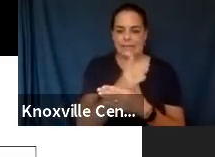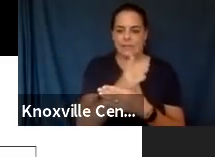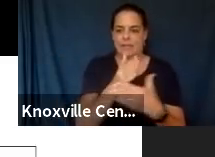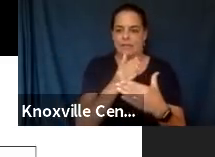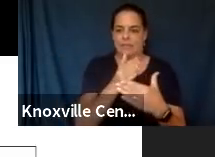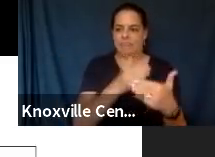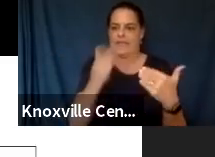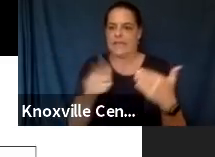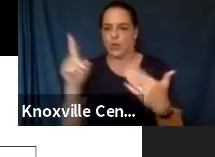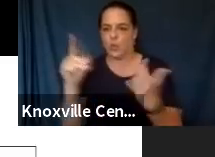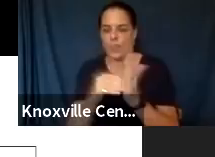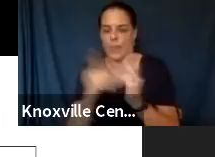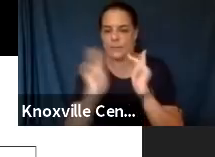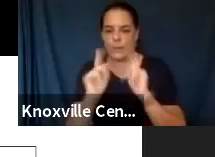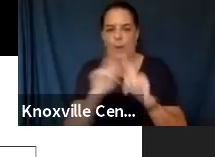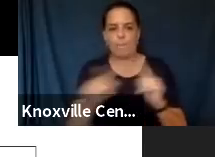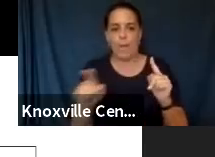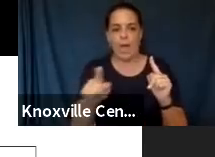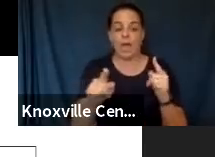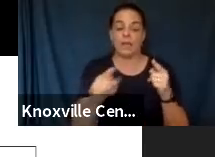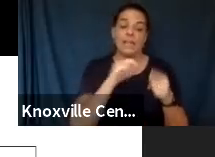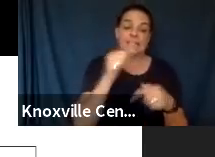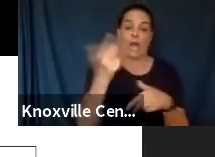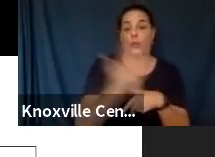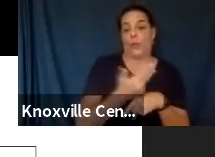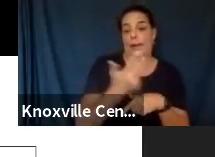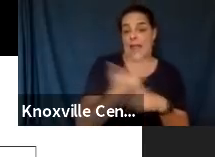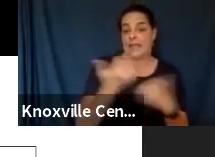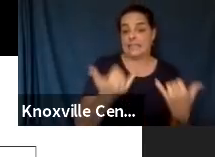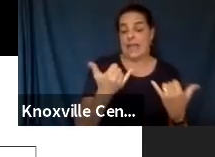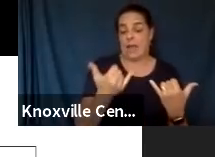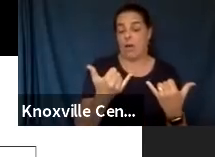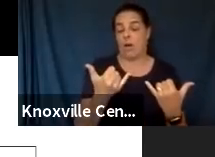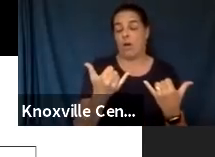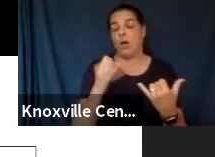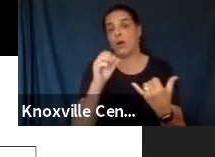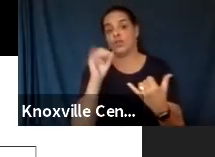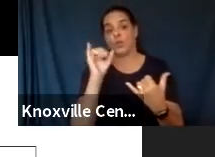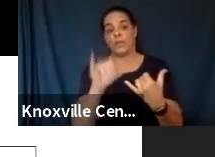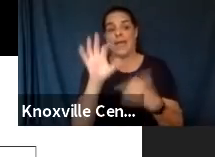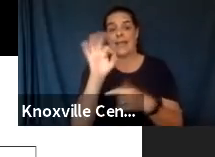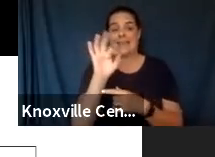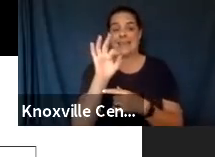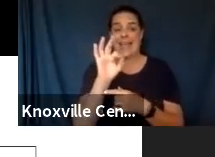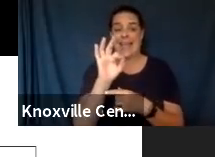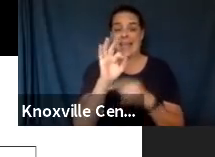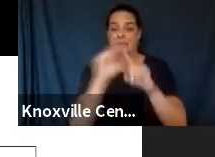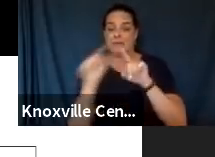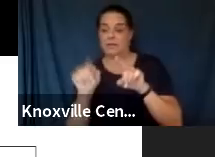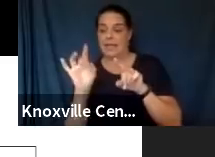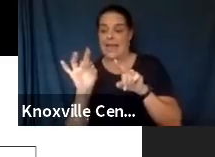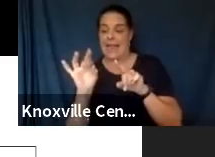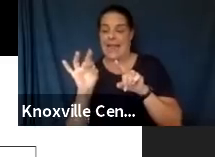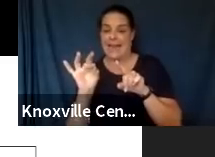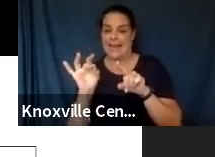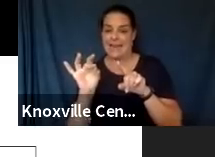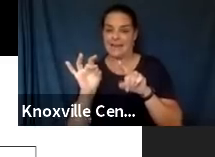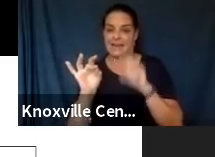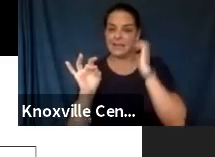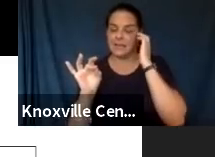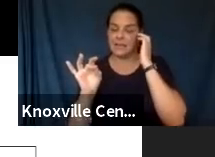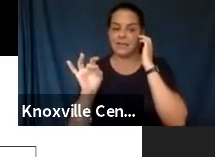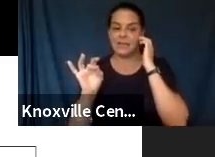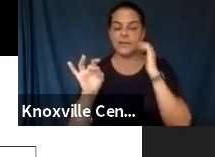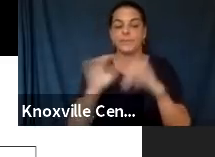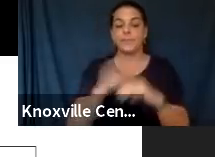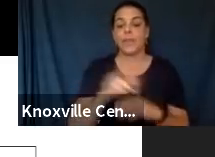but at least it's not 3 days to get to that next 1,000. So that 9 went just to 8. On the